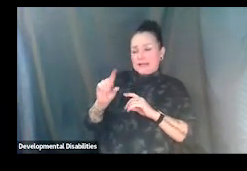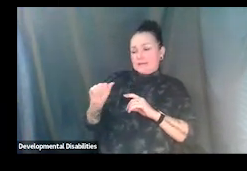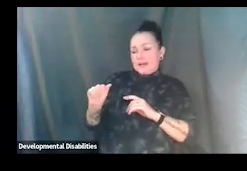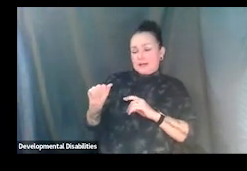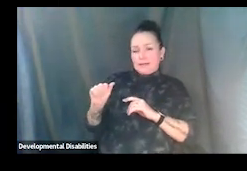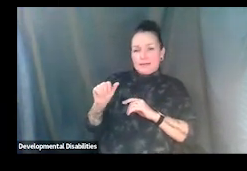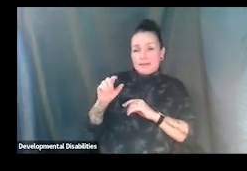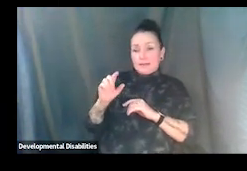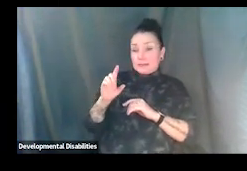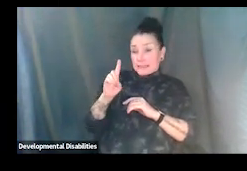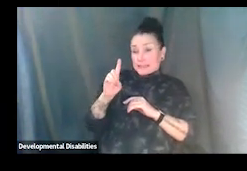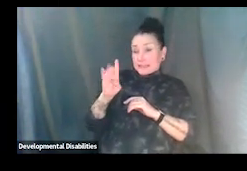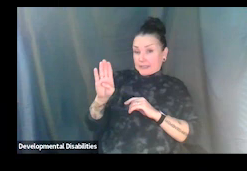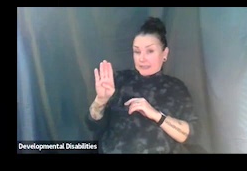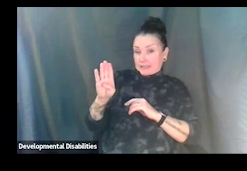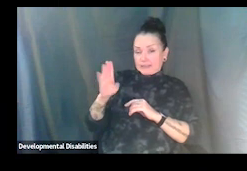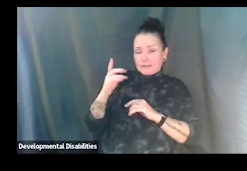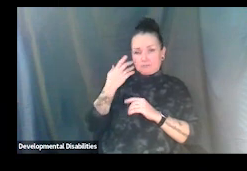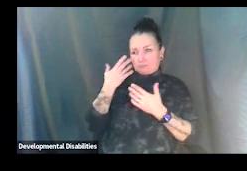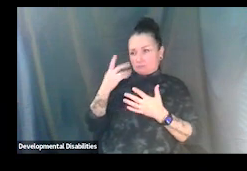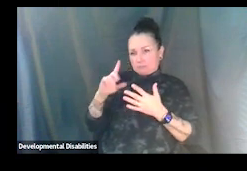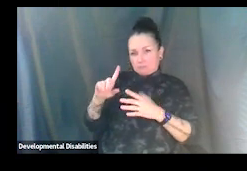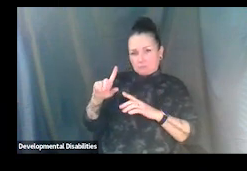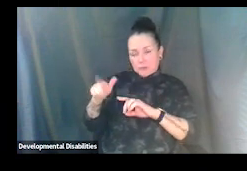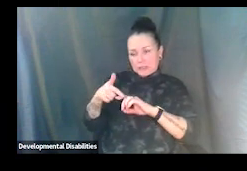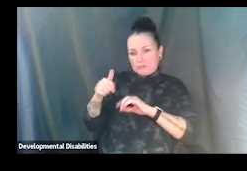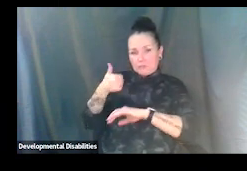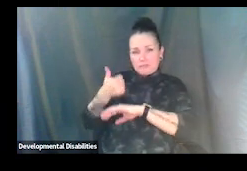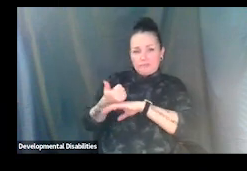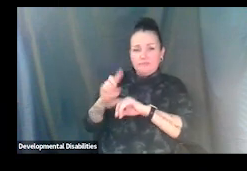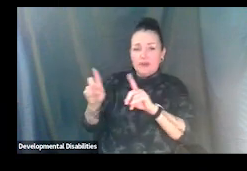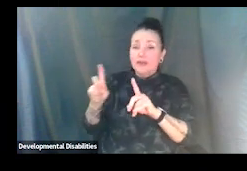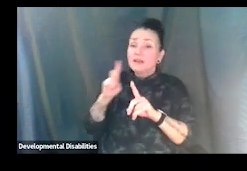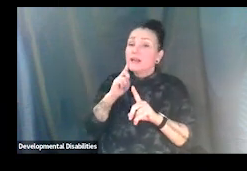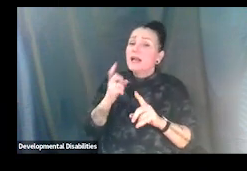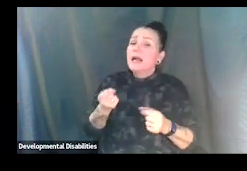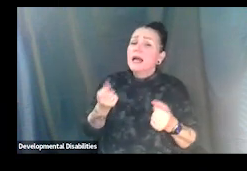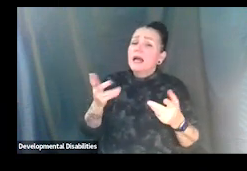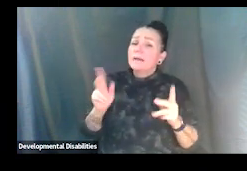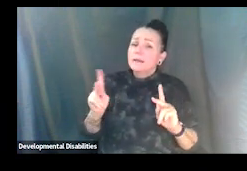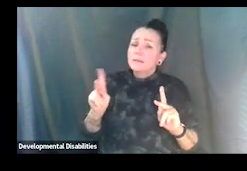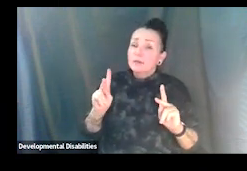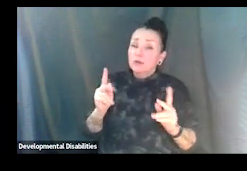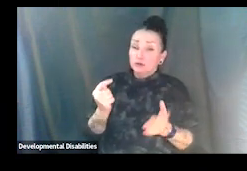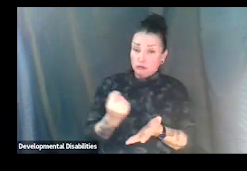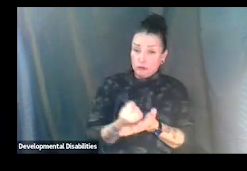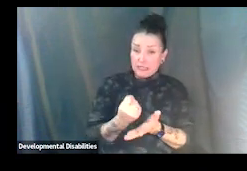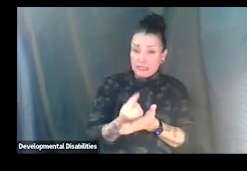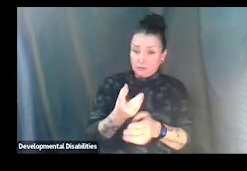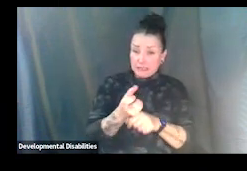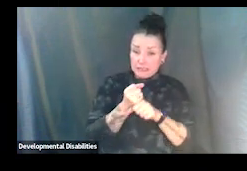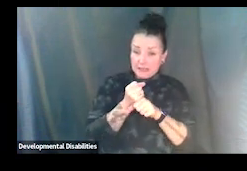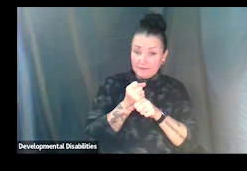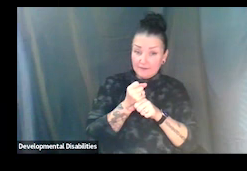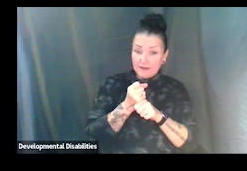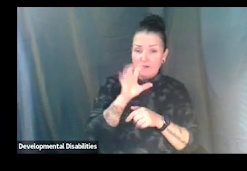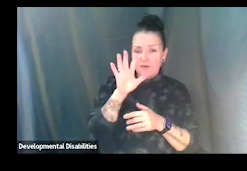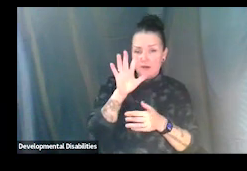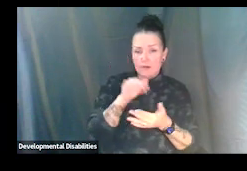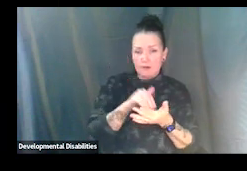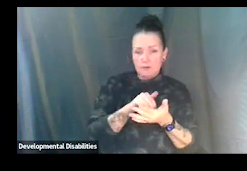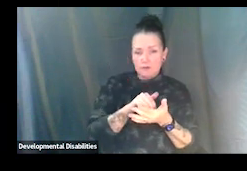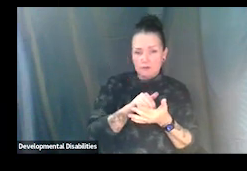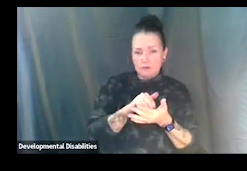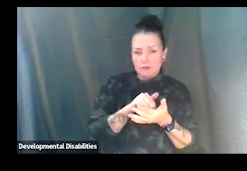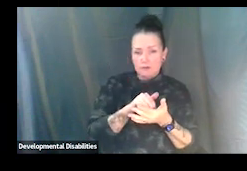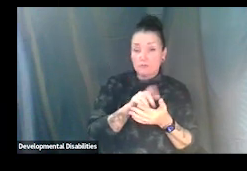treatment and drugs. So looking only at medication treatment is, I think, a little over 5,000 studies have been published. And if you then add in the word placebo, it's